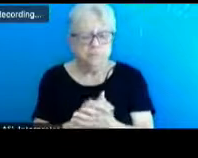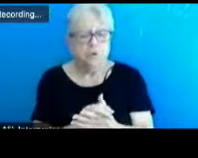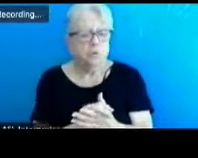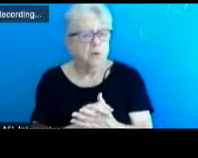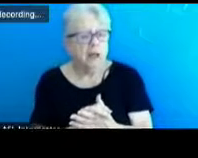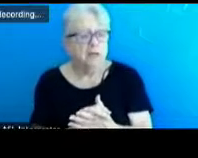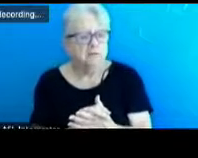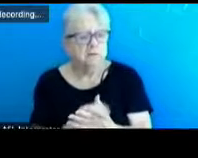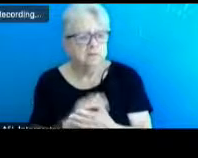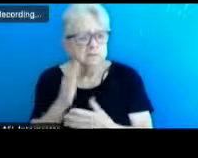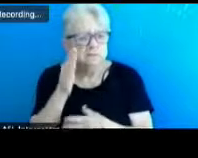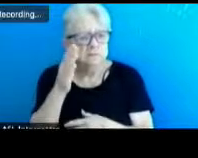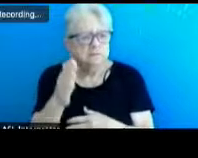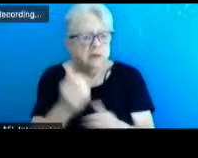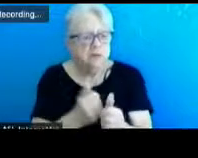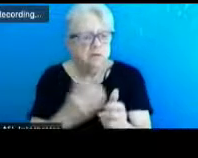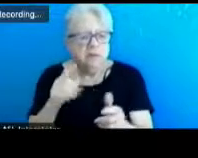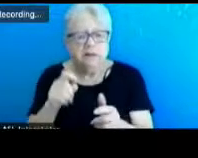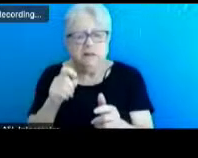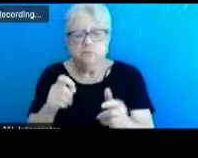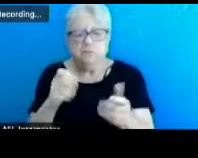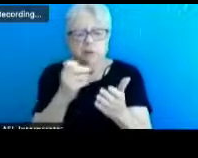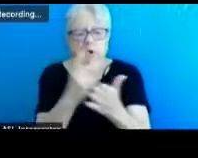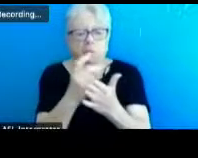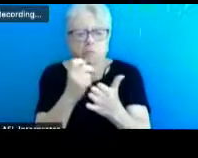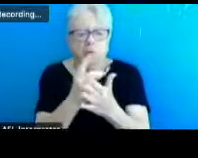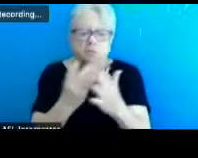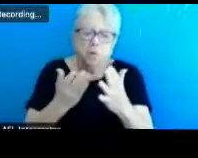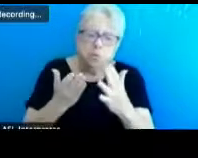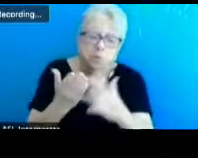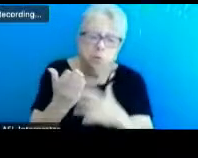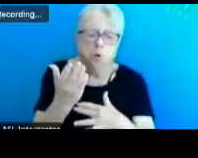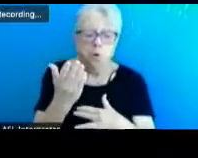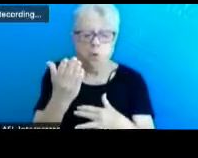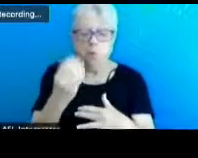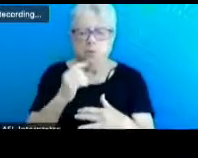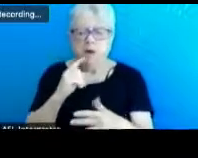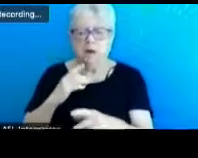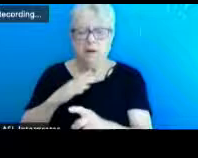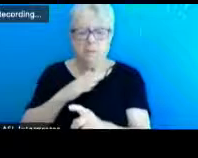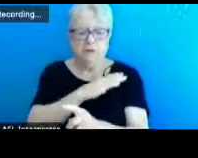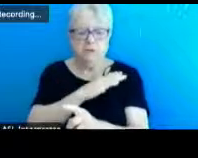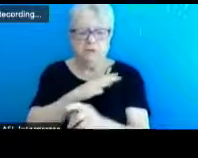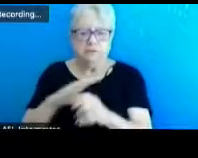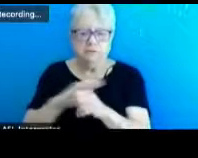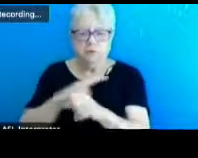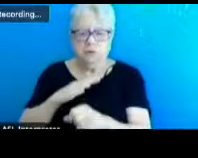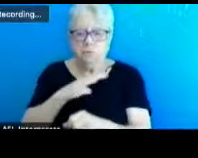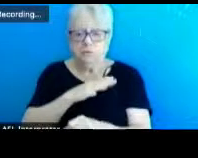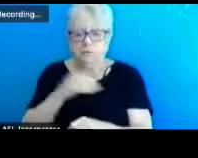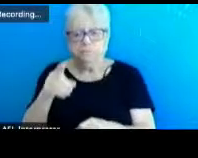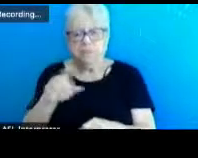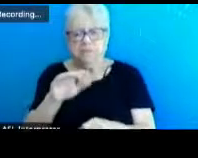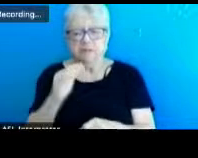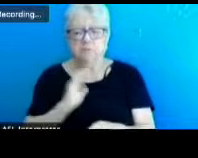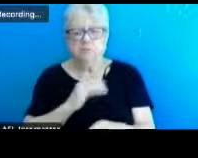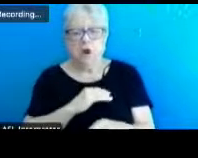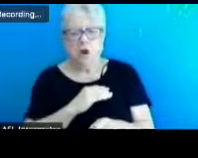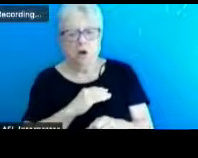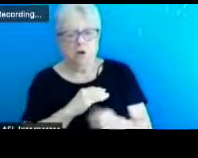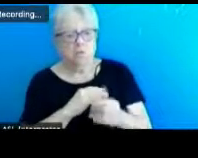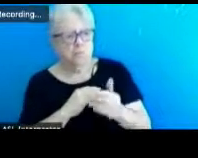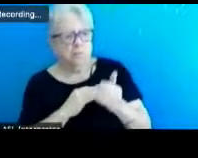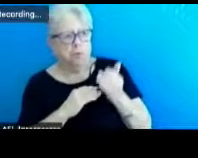ultimately everything has to be approved by the commission. And in fact, it sounds like our proposed counter actually